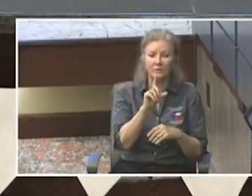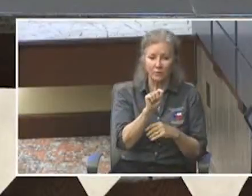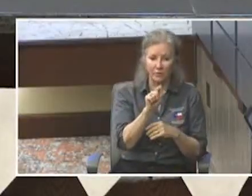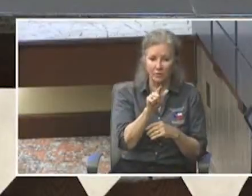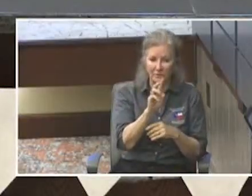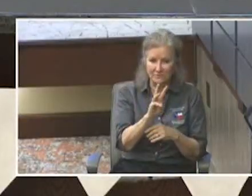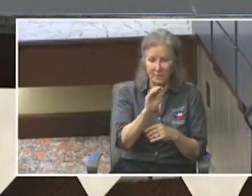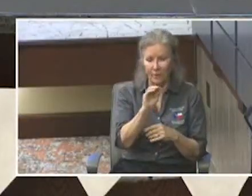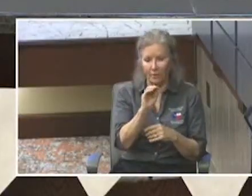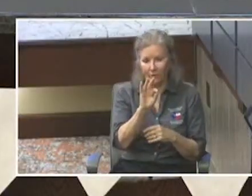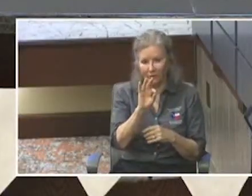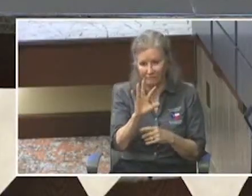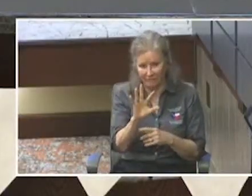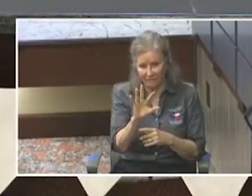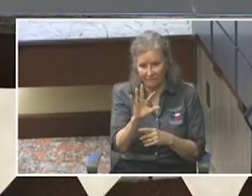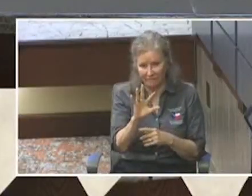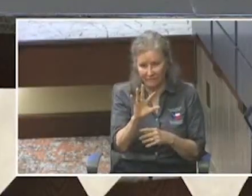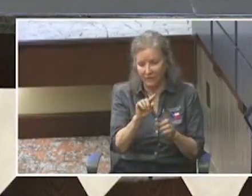2026-095 through Resolution